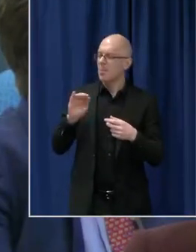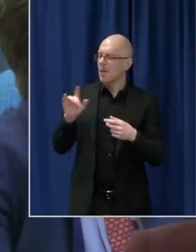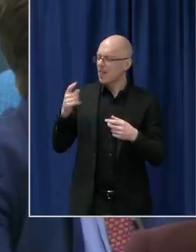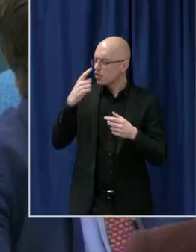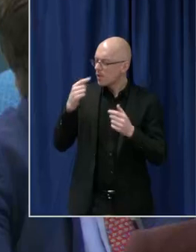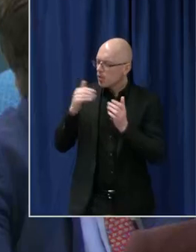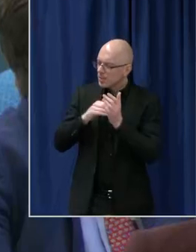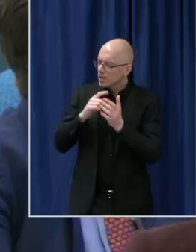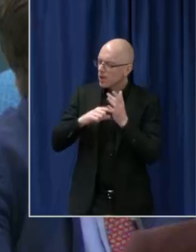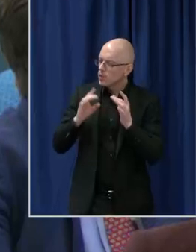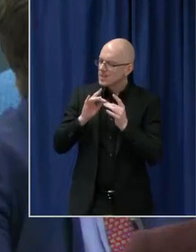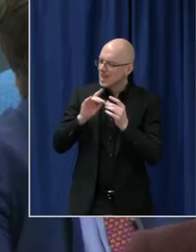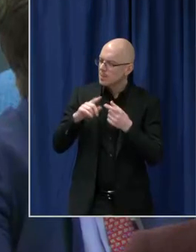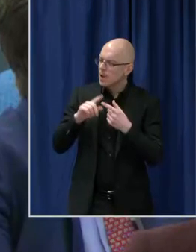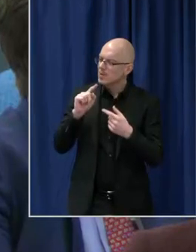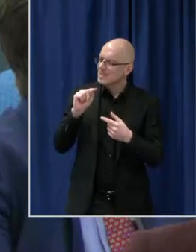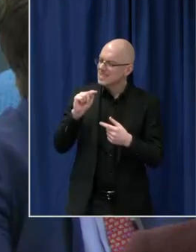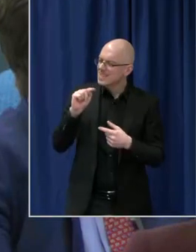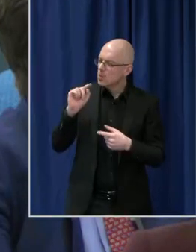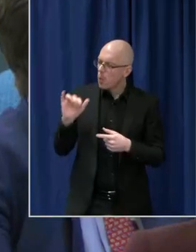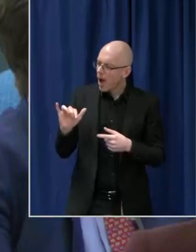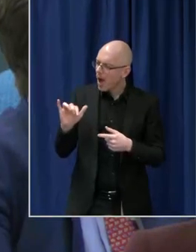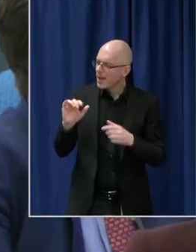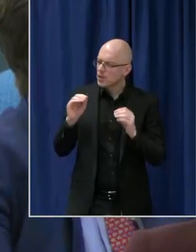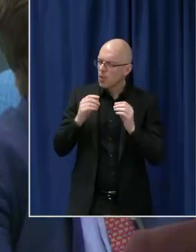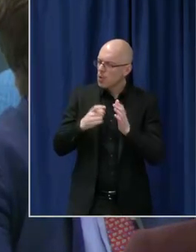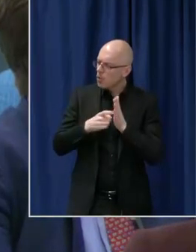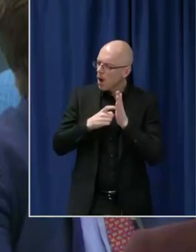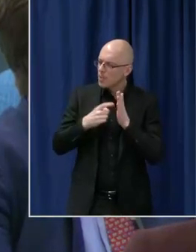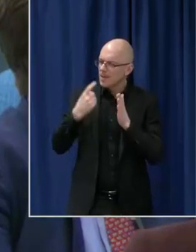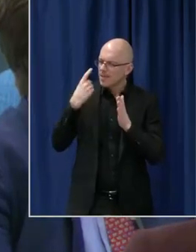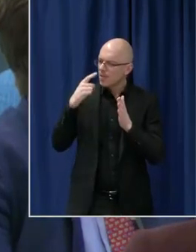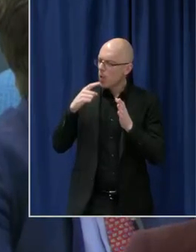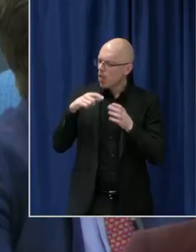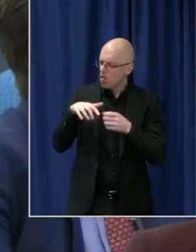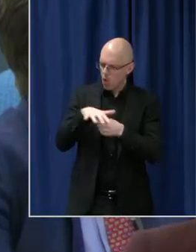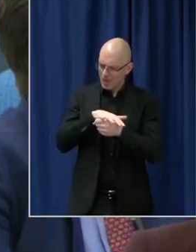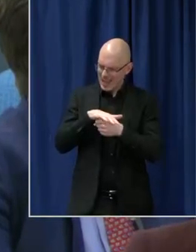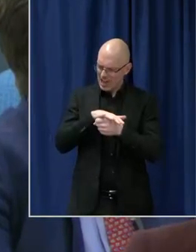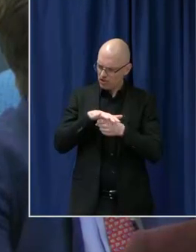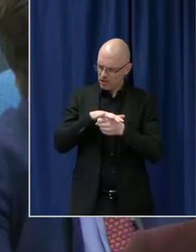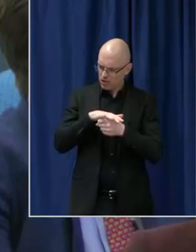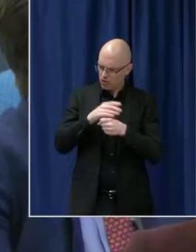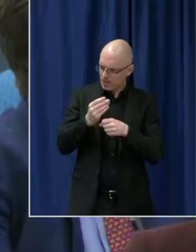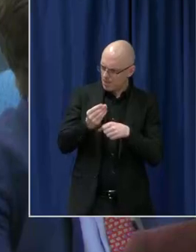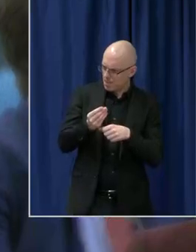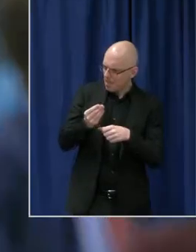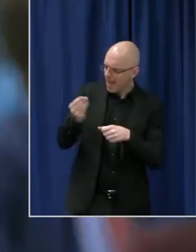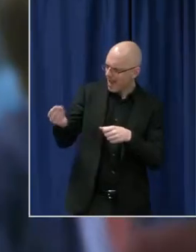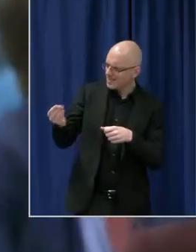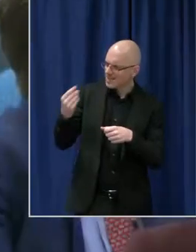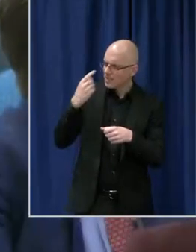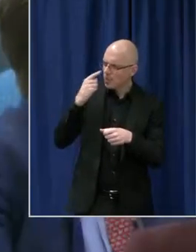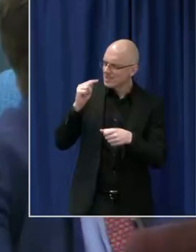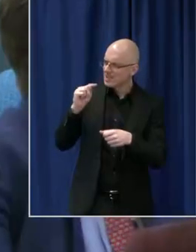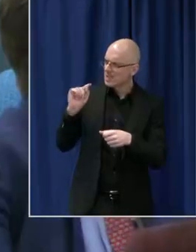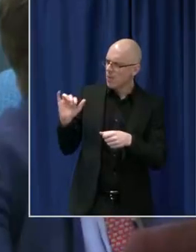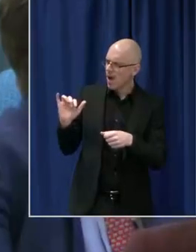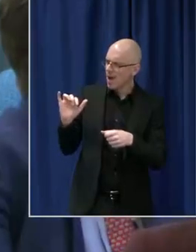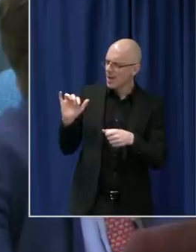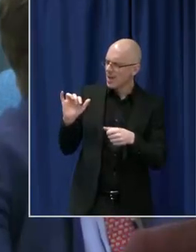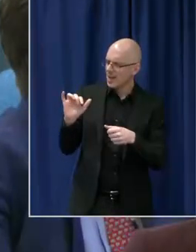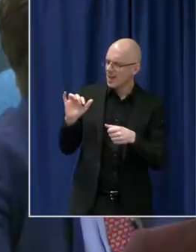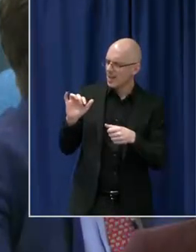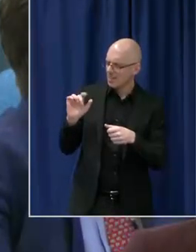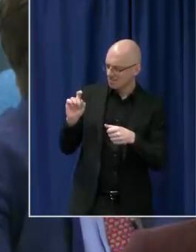what you said about TTYs? There's no requirement for location to be passed along from TTYs, but